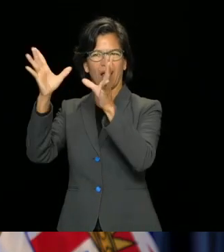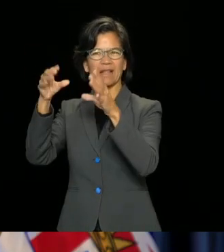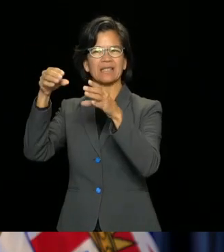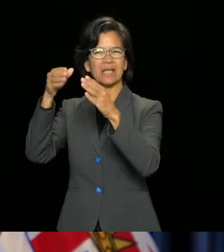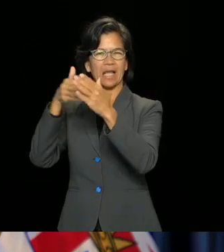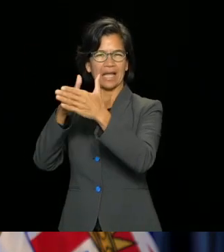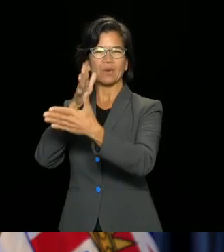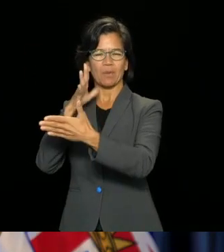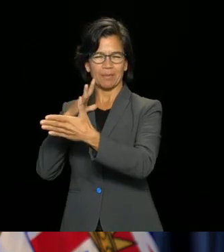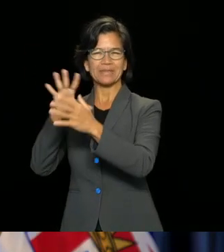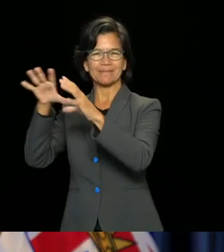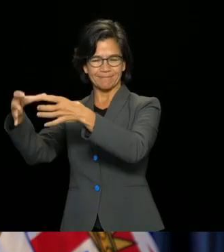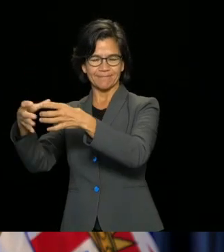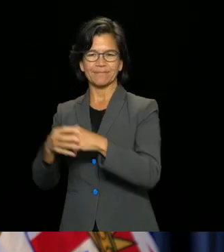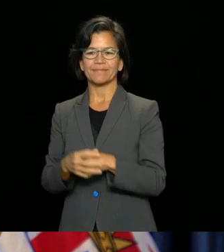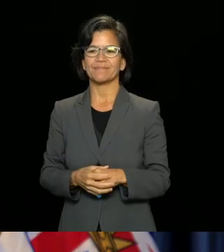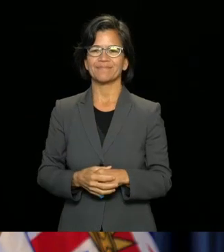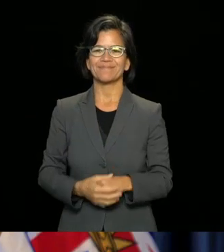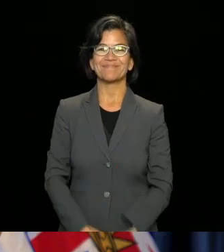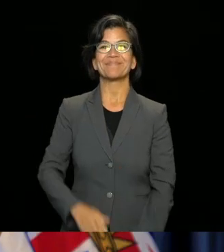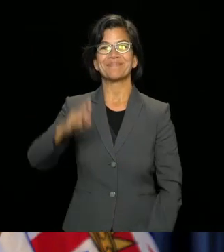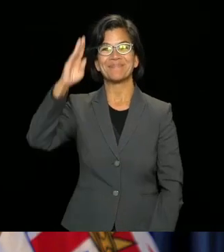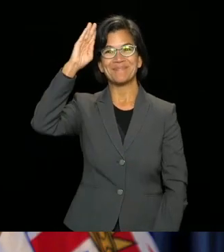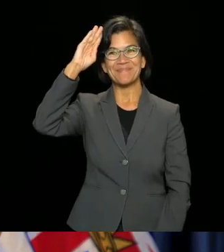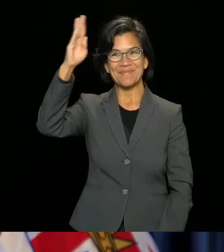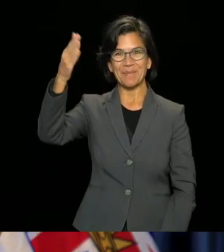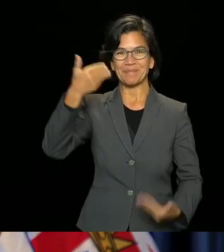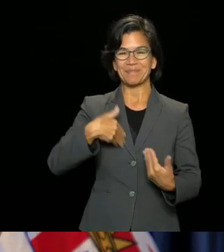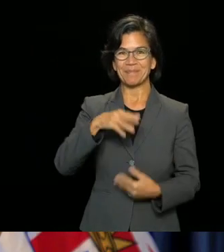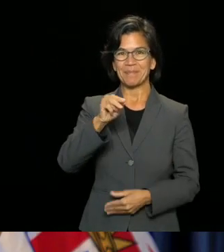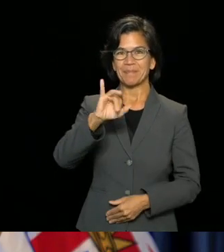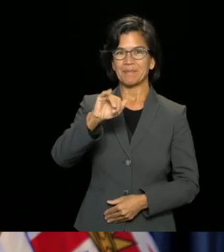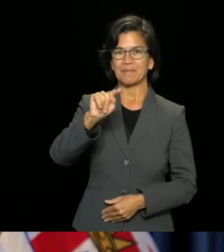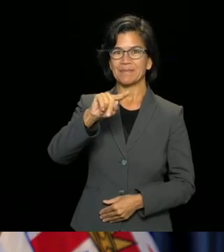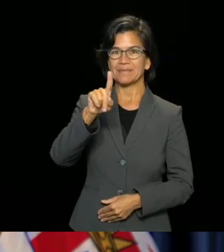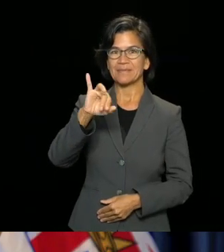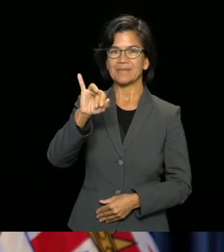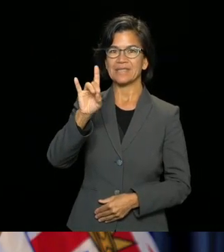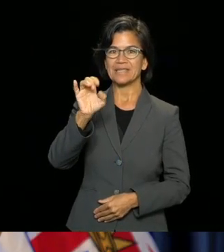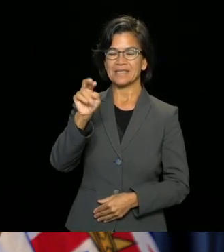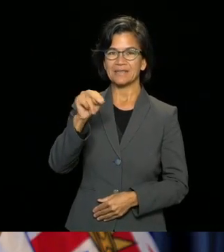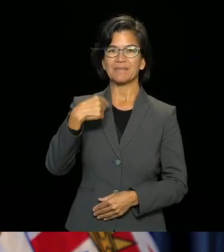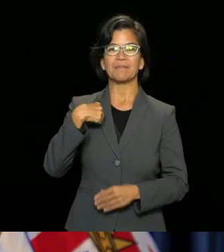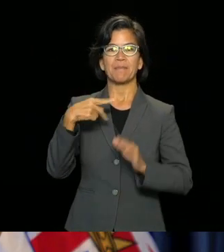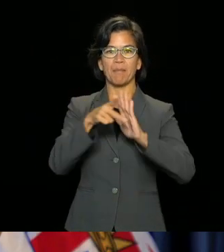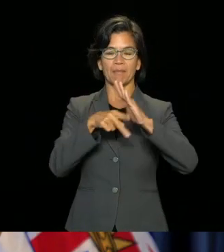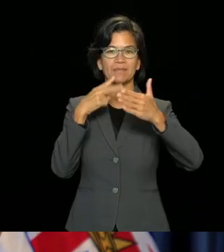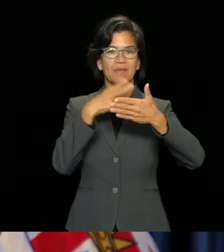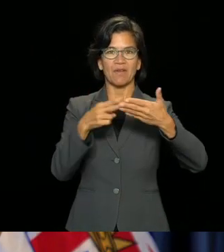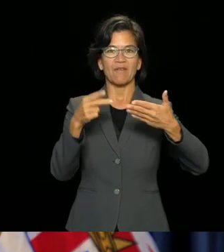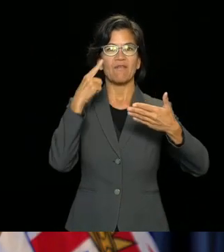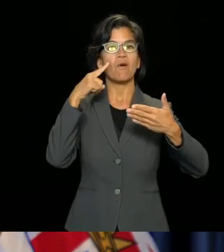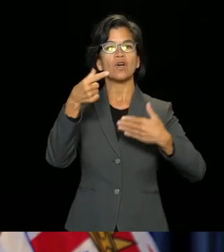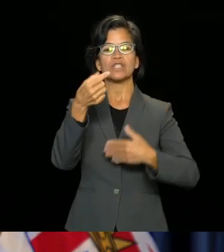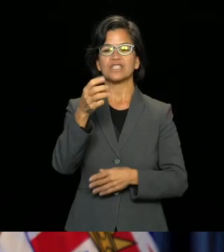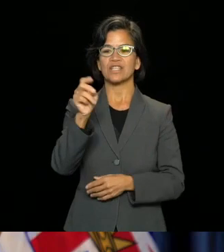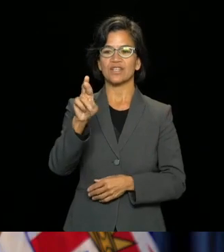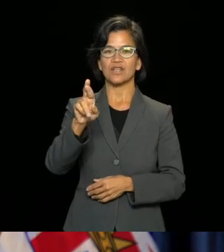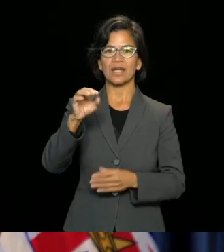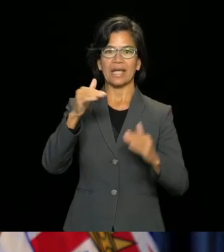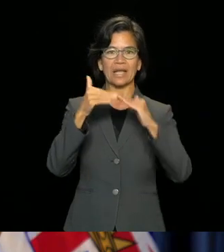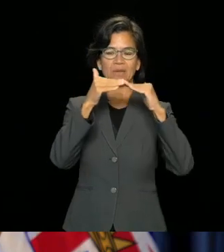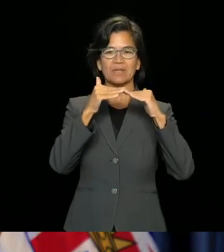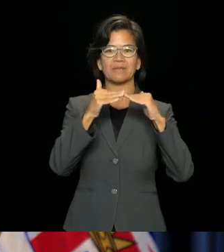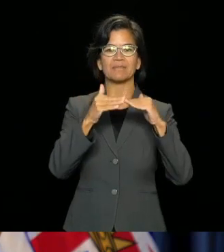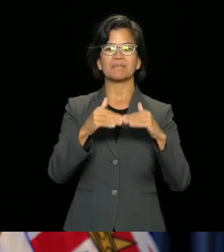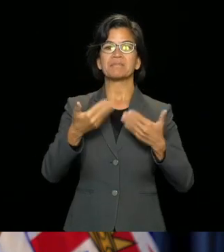Mitzi Dean. My name is Mitzi Dean, and I'm very honoured to join you as the Parliamentary Secretary for Gender Equity.